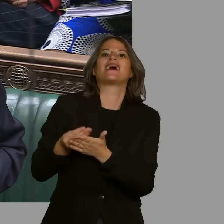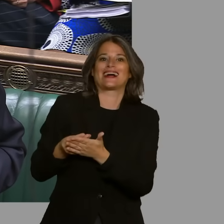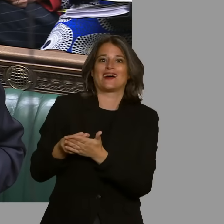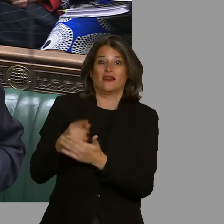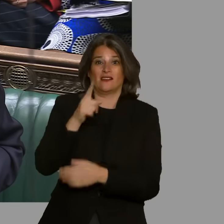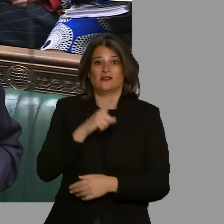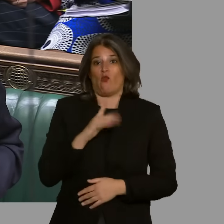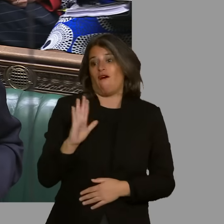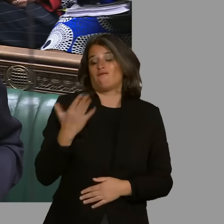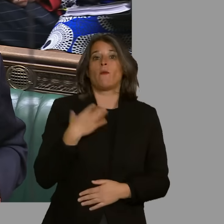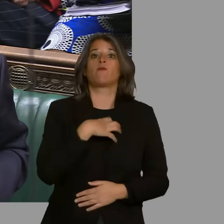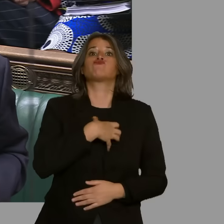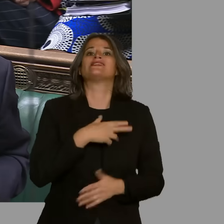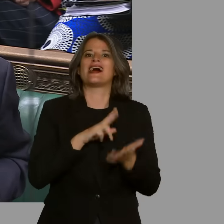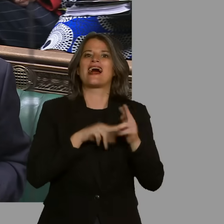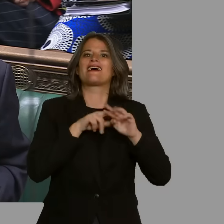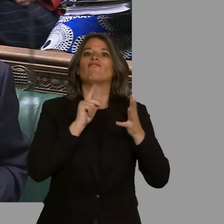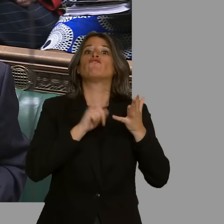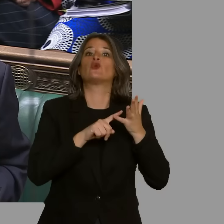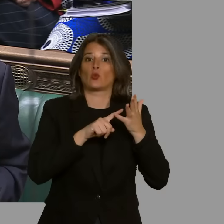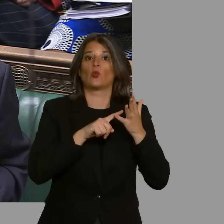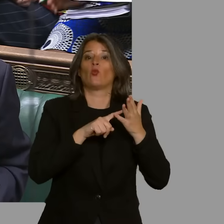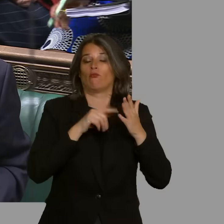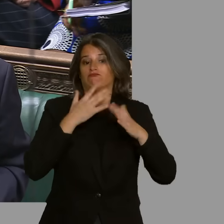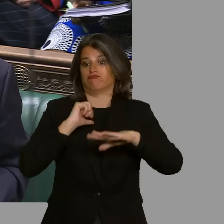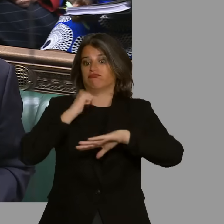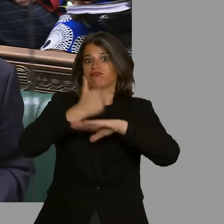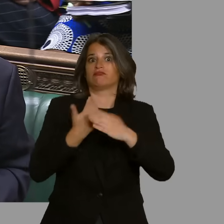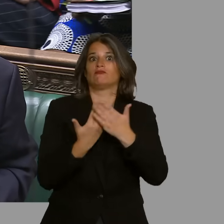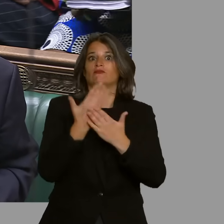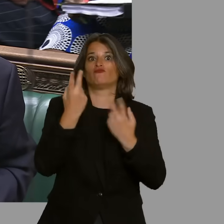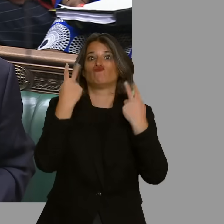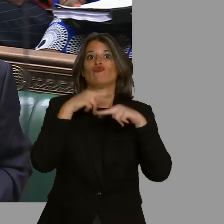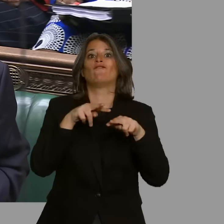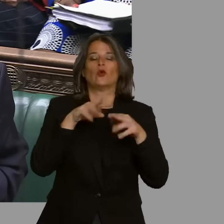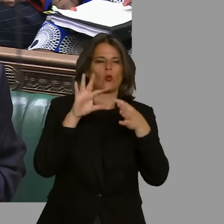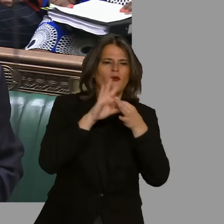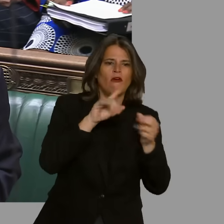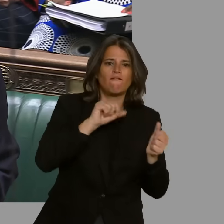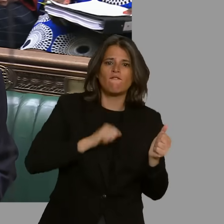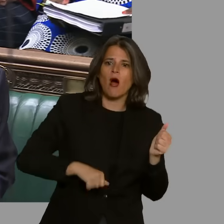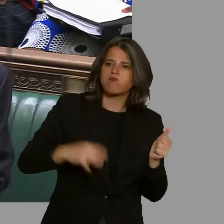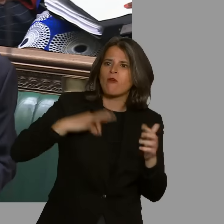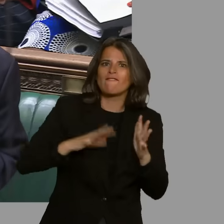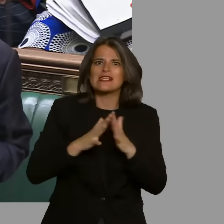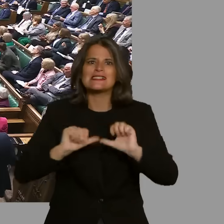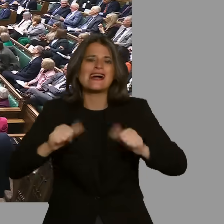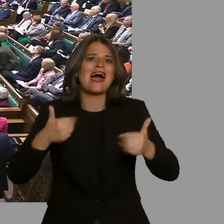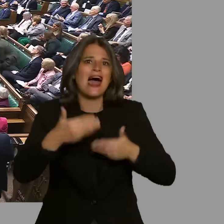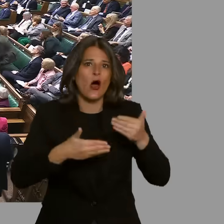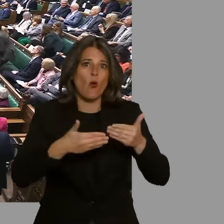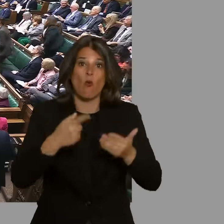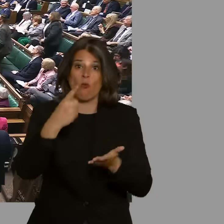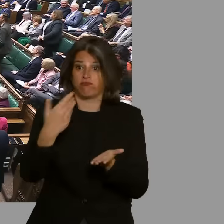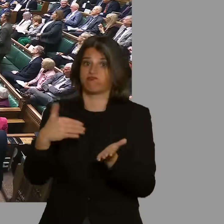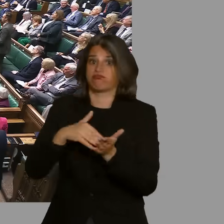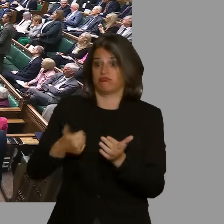EU and US trade deals, backed by £11.8 billion in the budget for farming. Ben